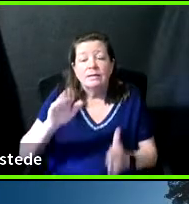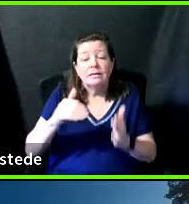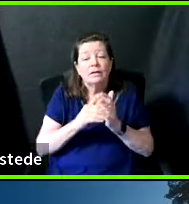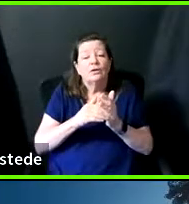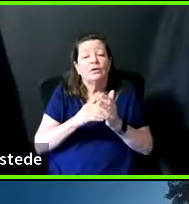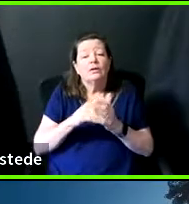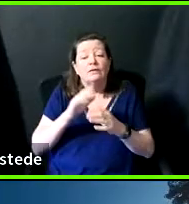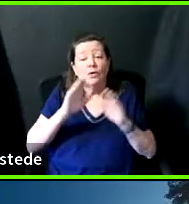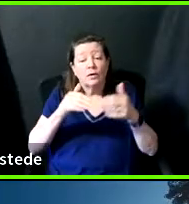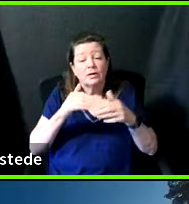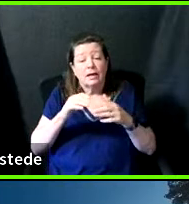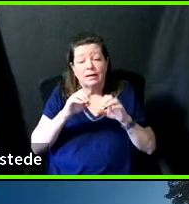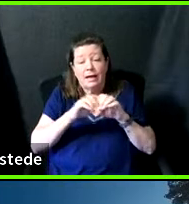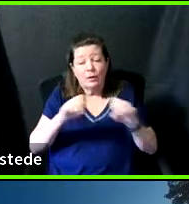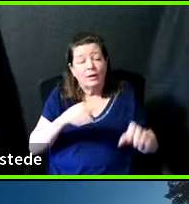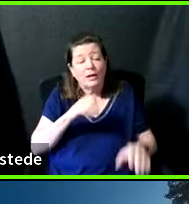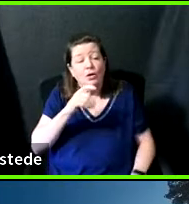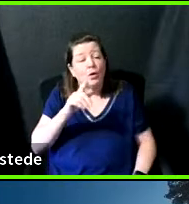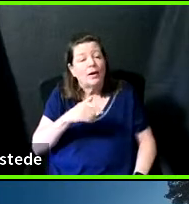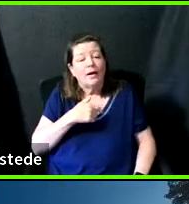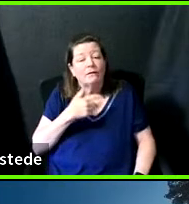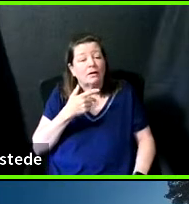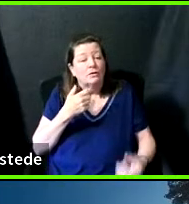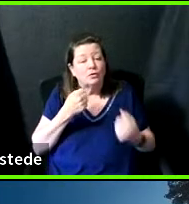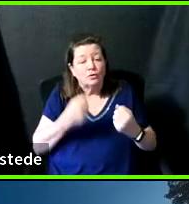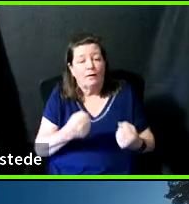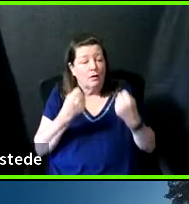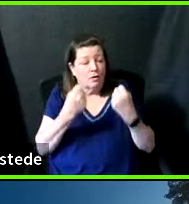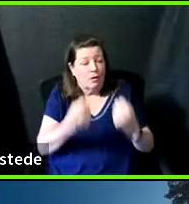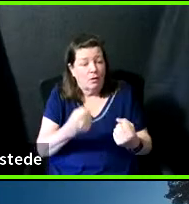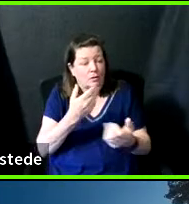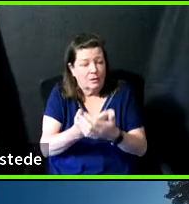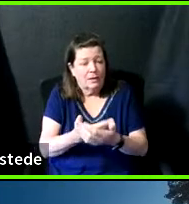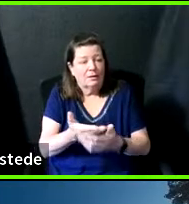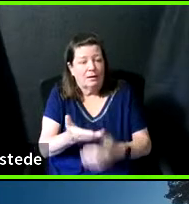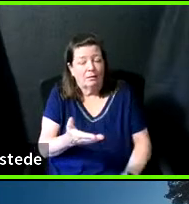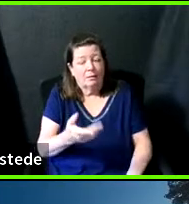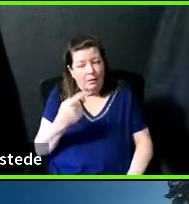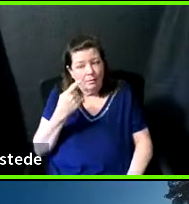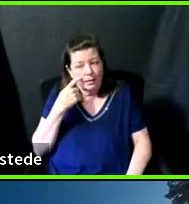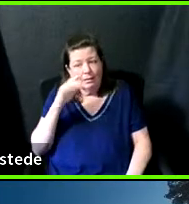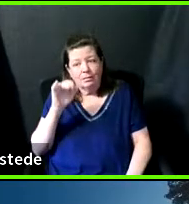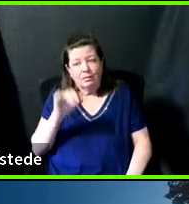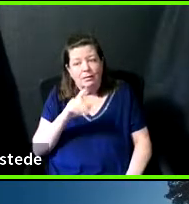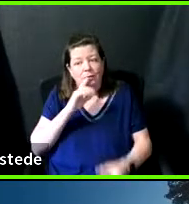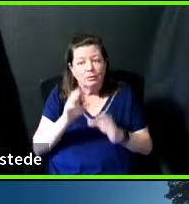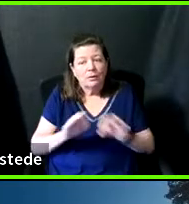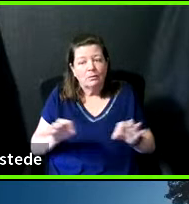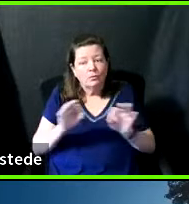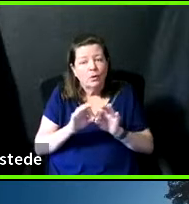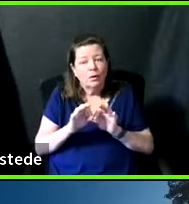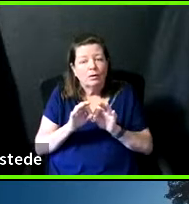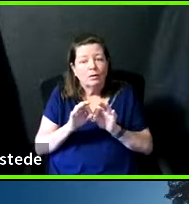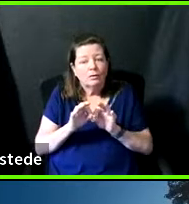necessarily have to take a car to get there. And I think that is super important. Like, not